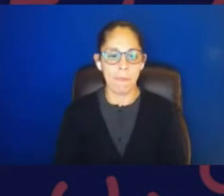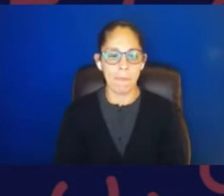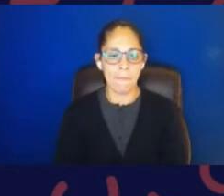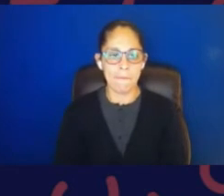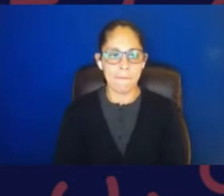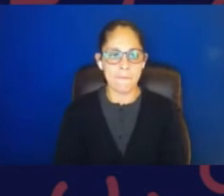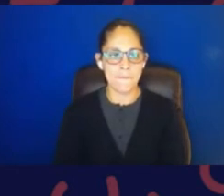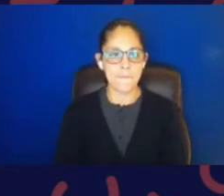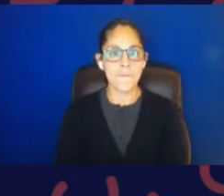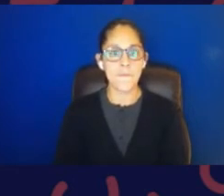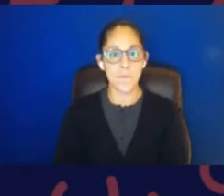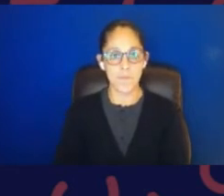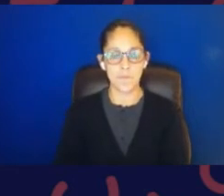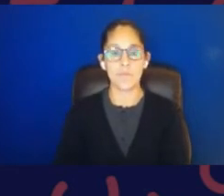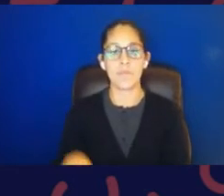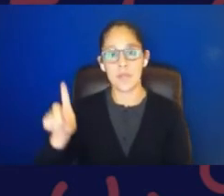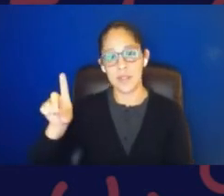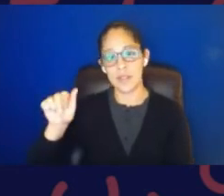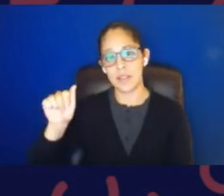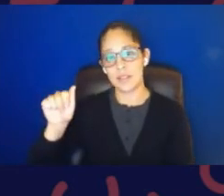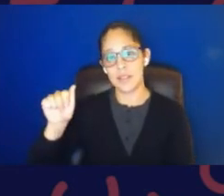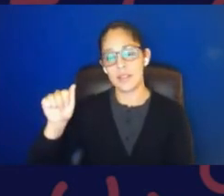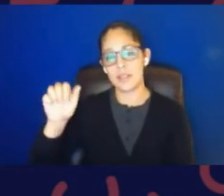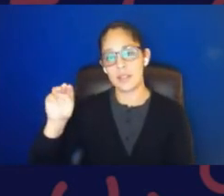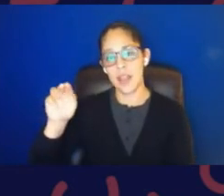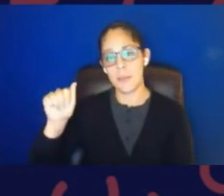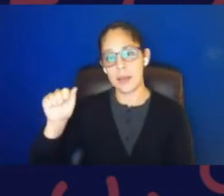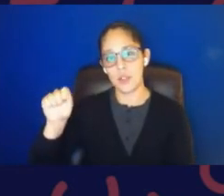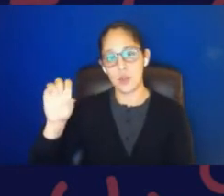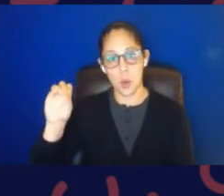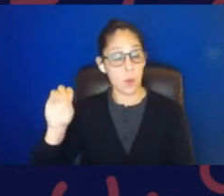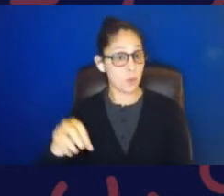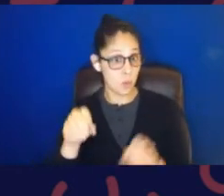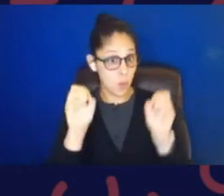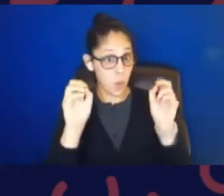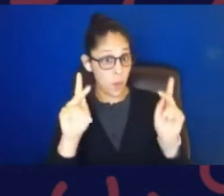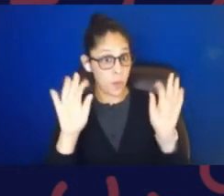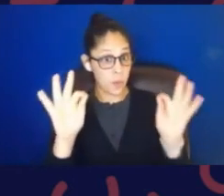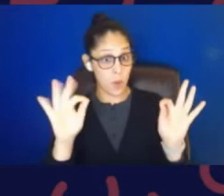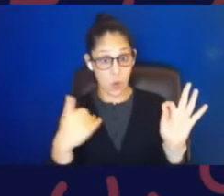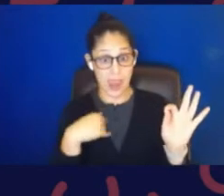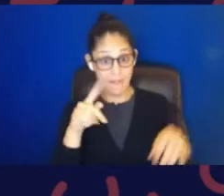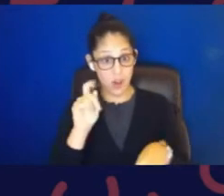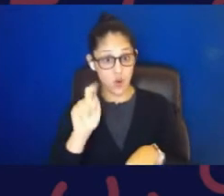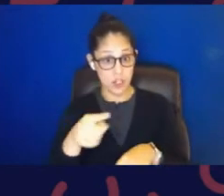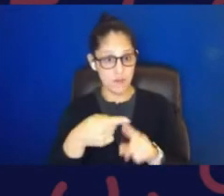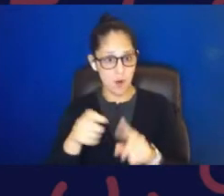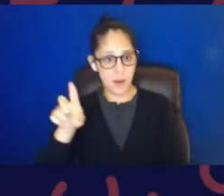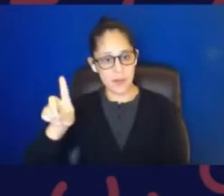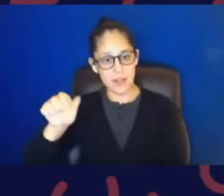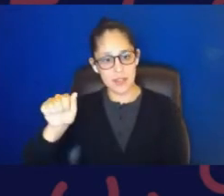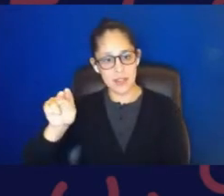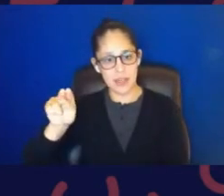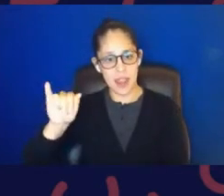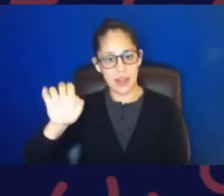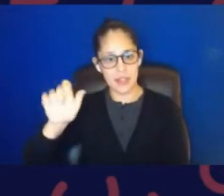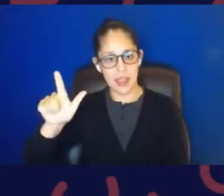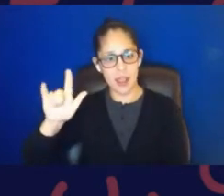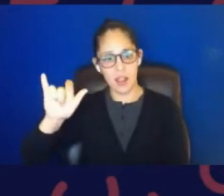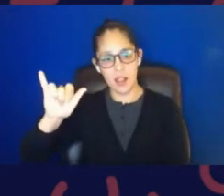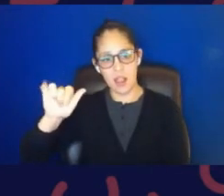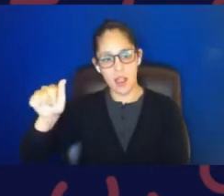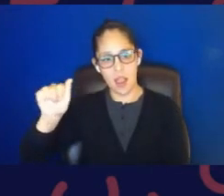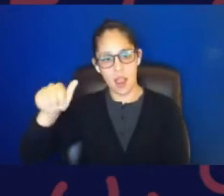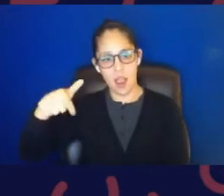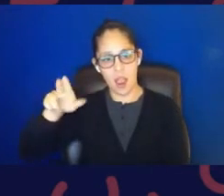All right, let's see. We have a question from Daniel Jaquez. Is immigration the problem, or is it